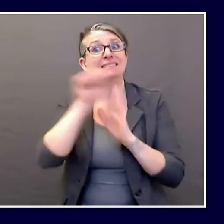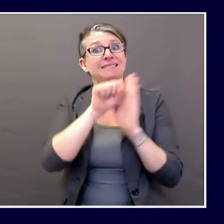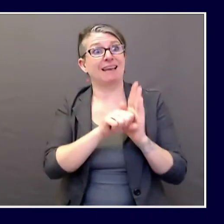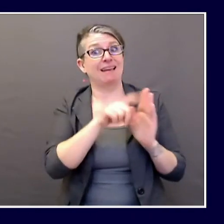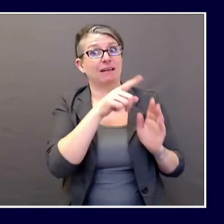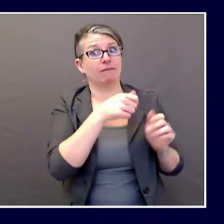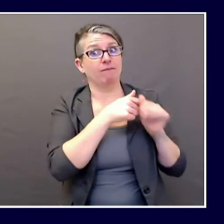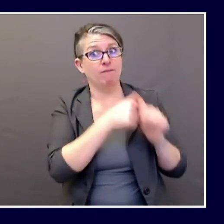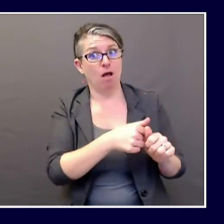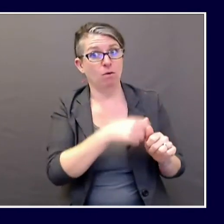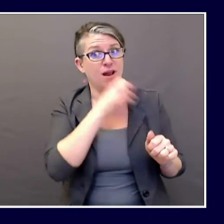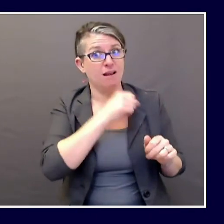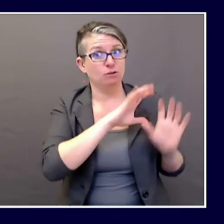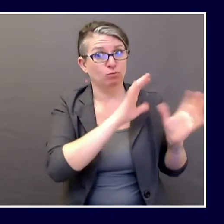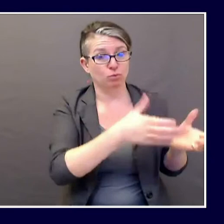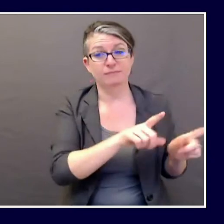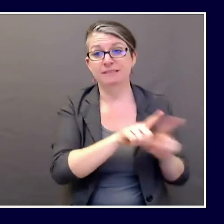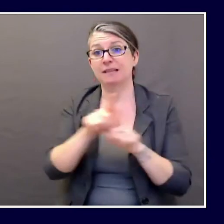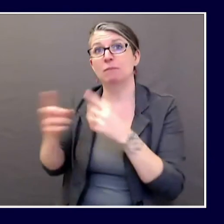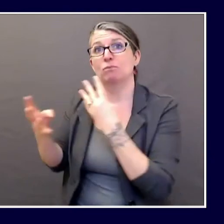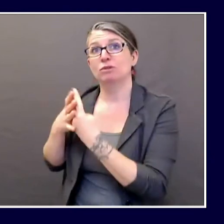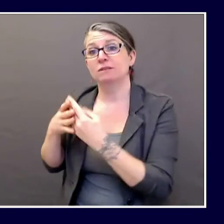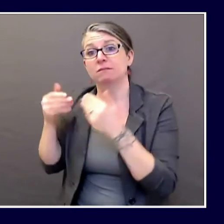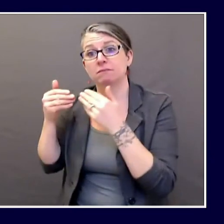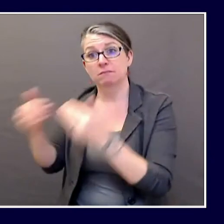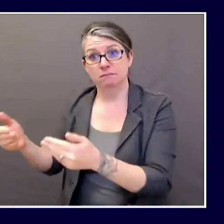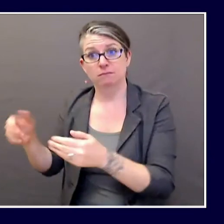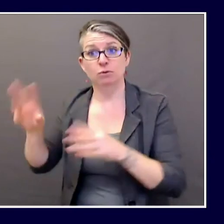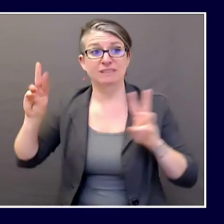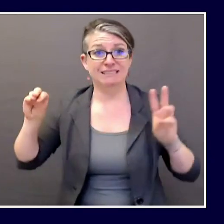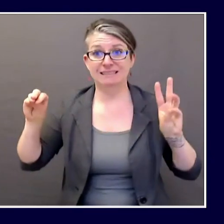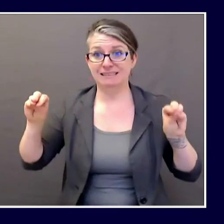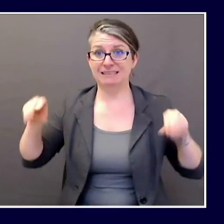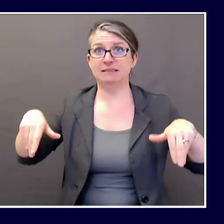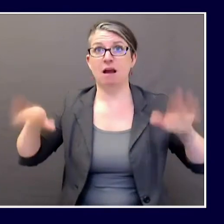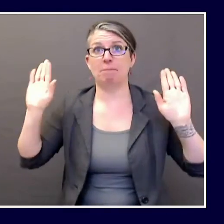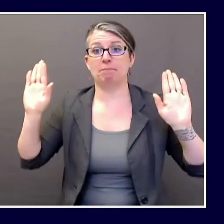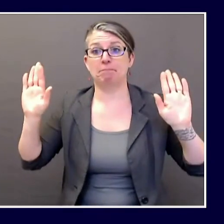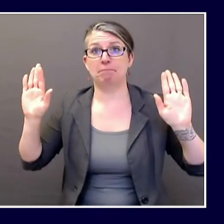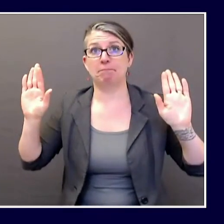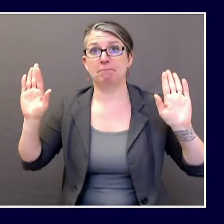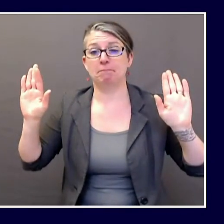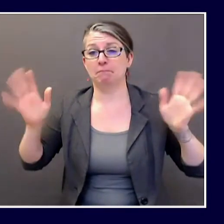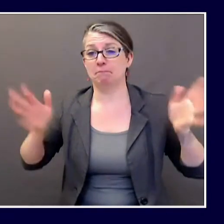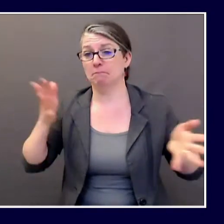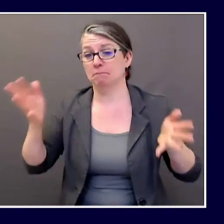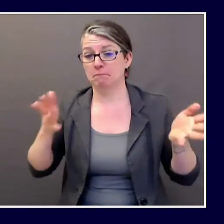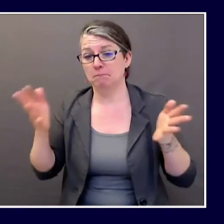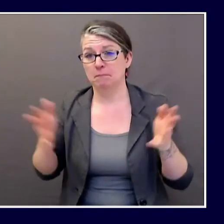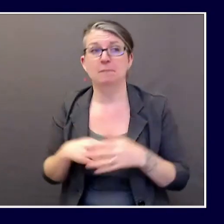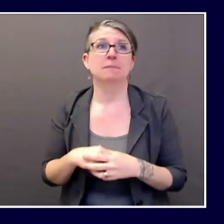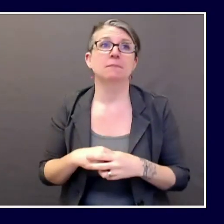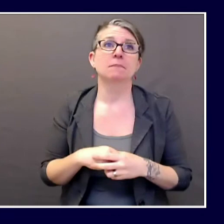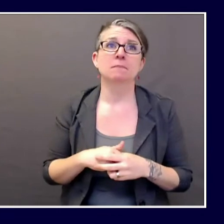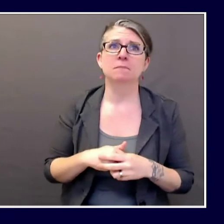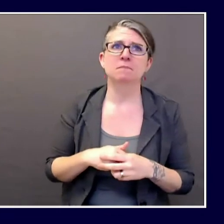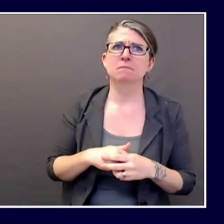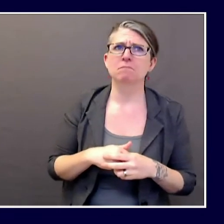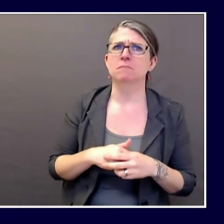are? No, the view has always been they are part of the age-based tiers. Indeed, one of